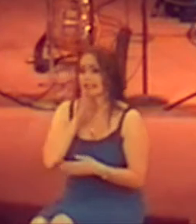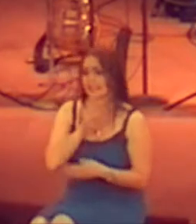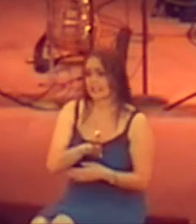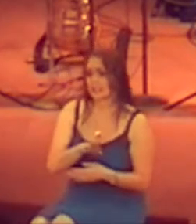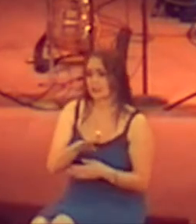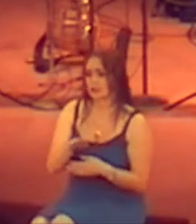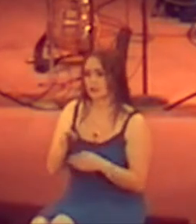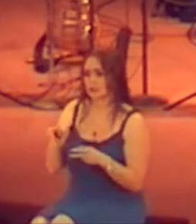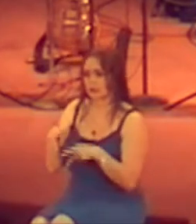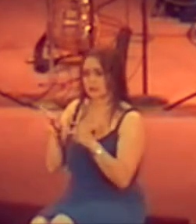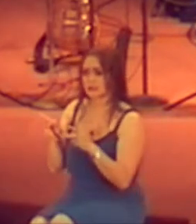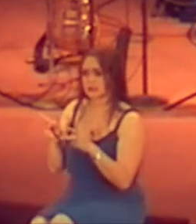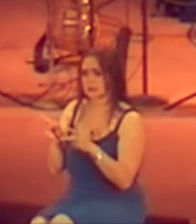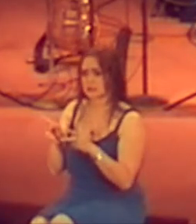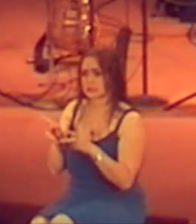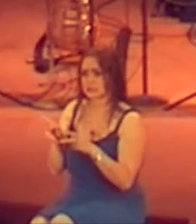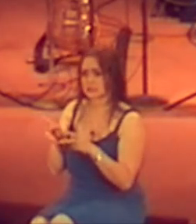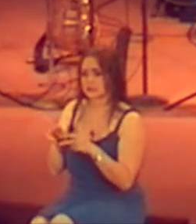and